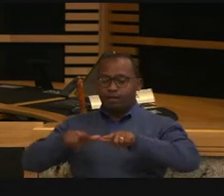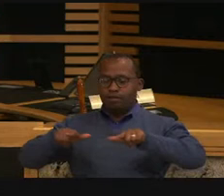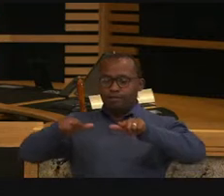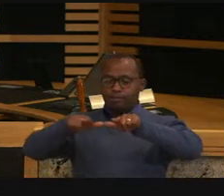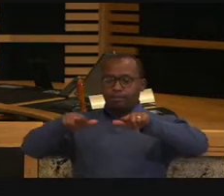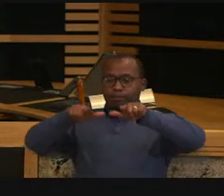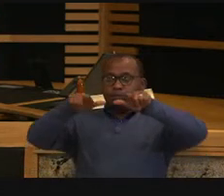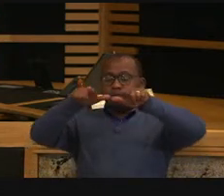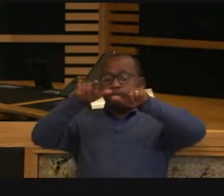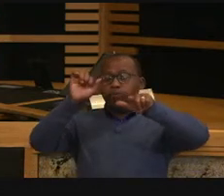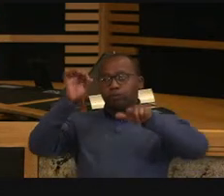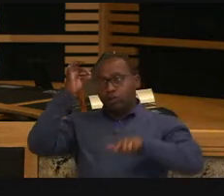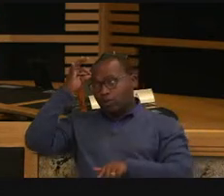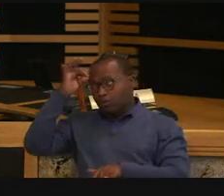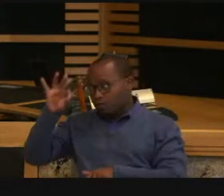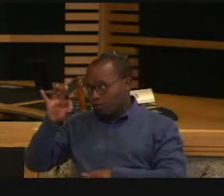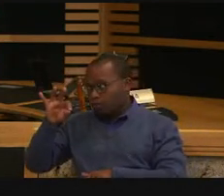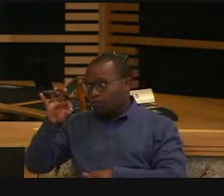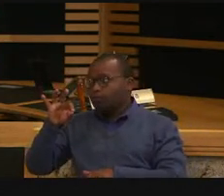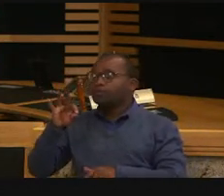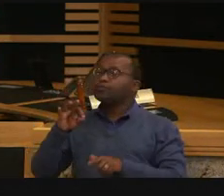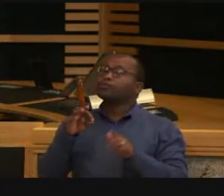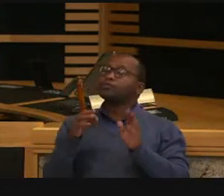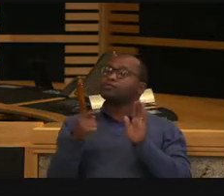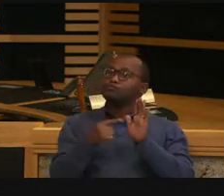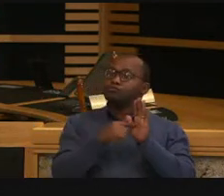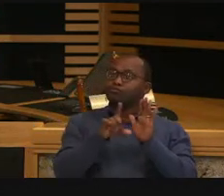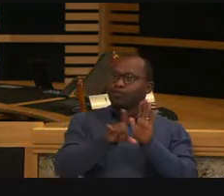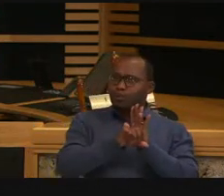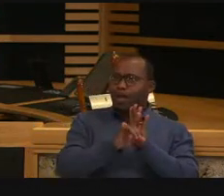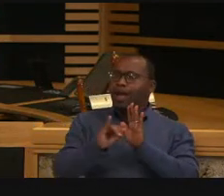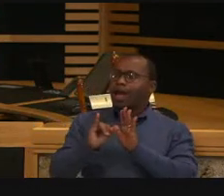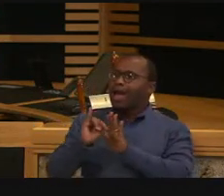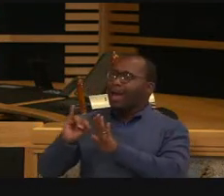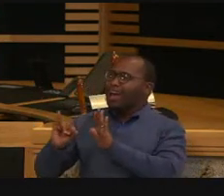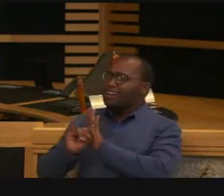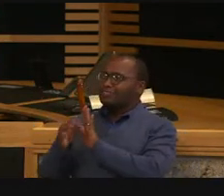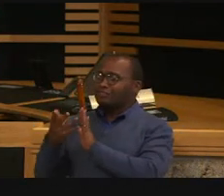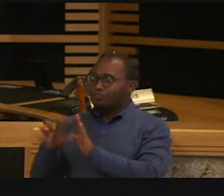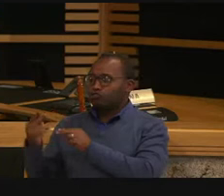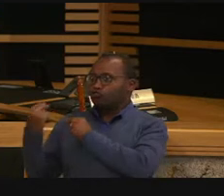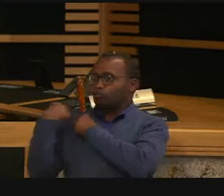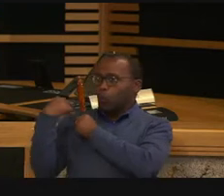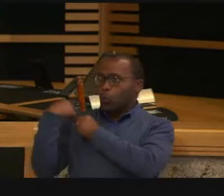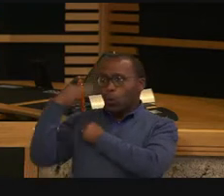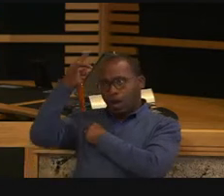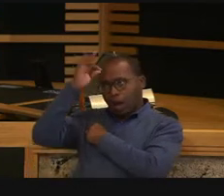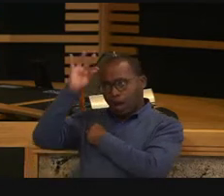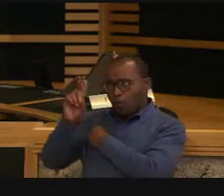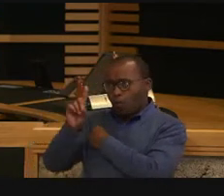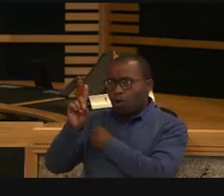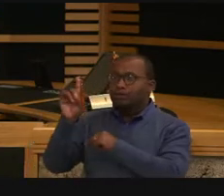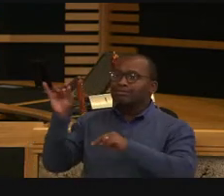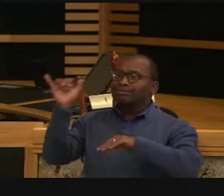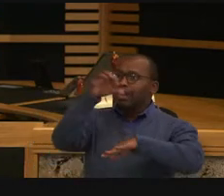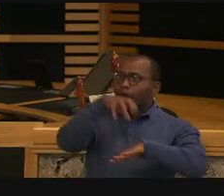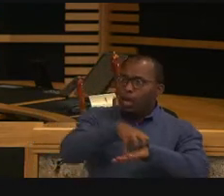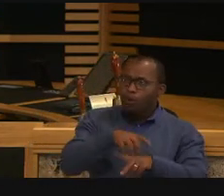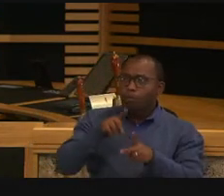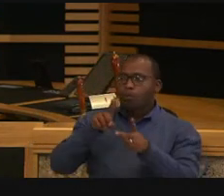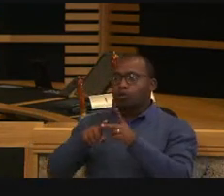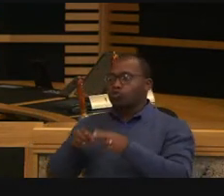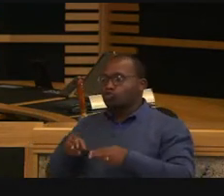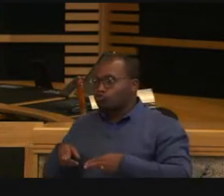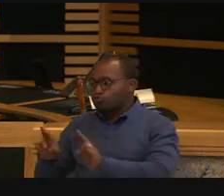related legislation identify the legislative responsibilities of government regarding airports, roads, traffic